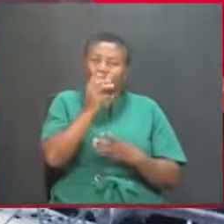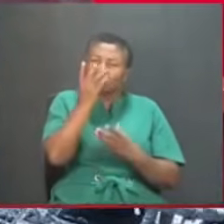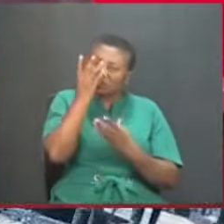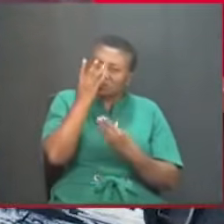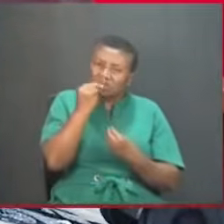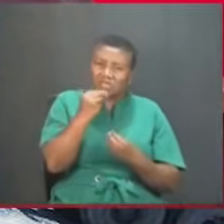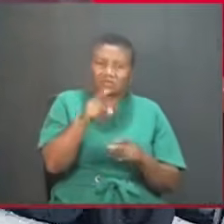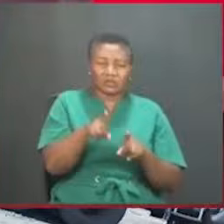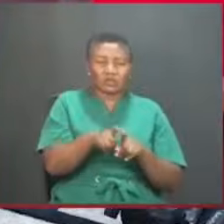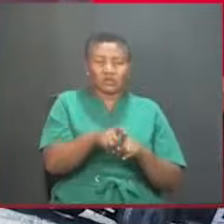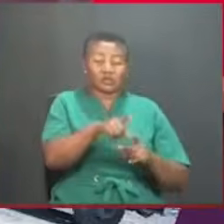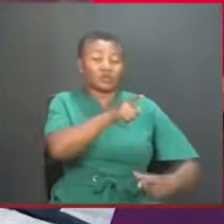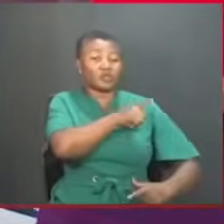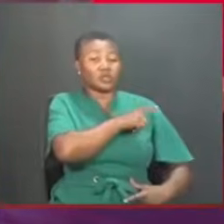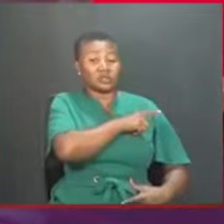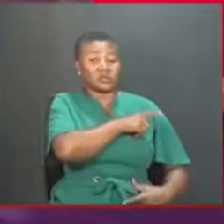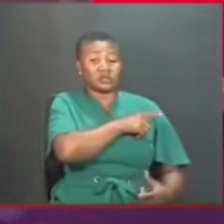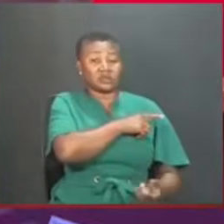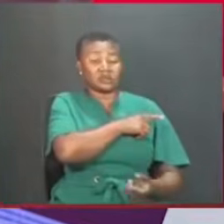so that we can sleep.